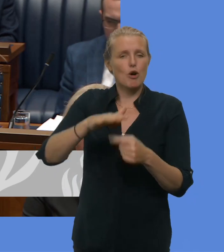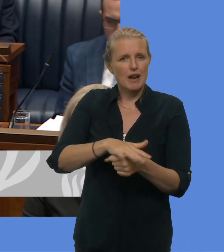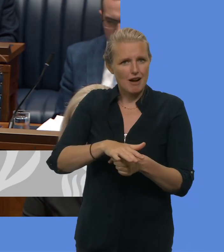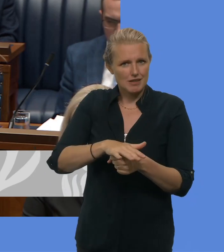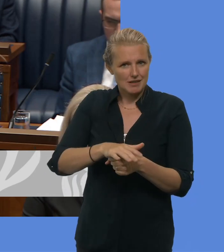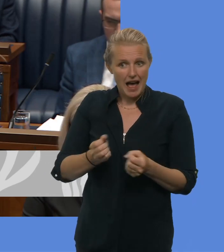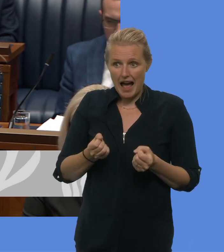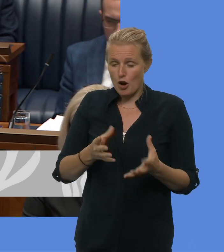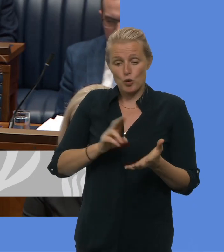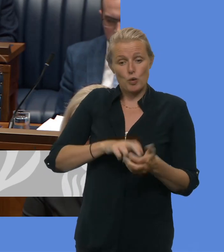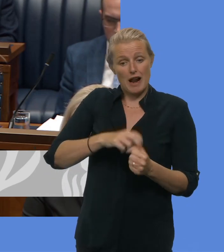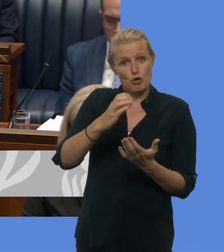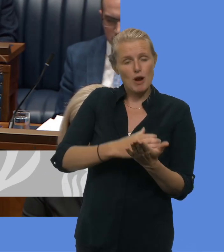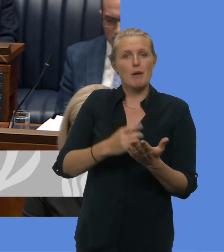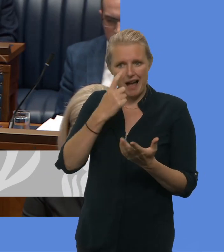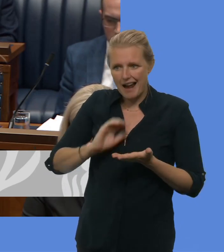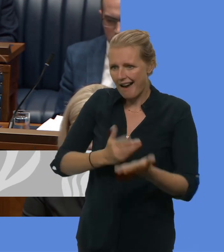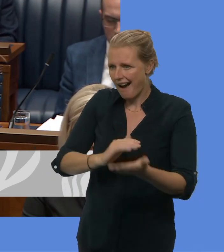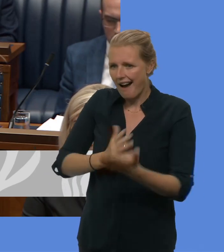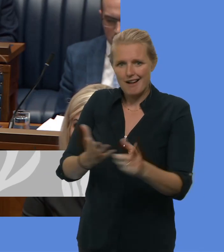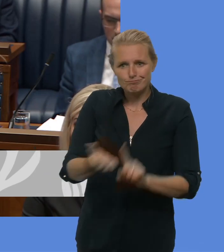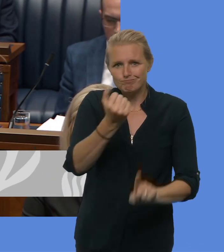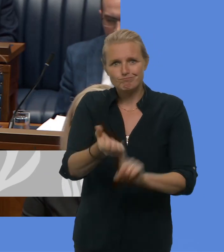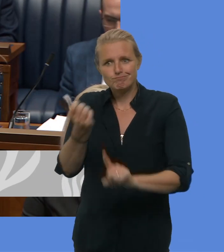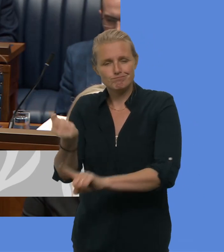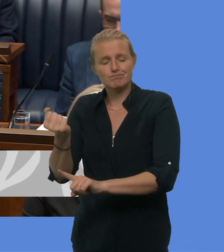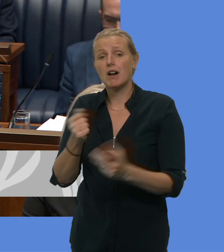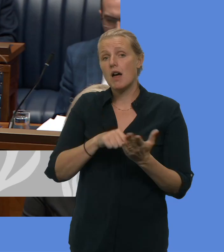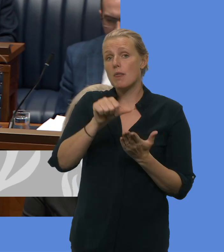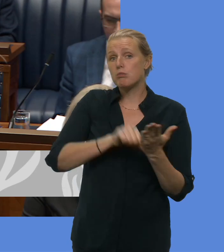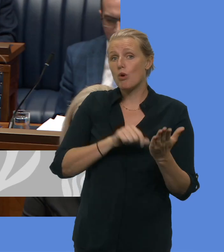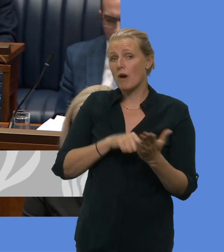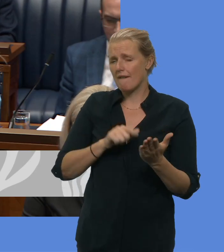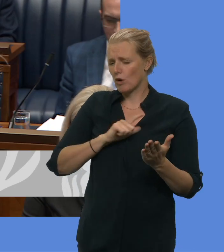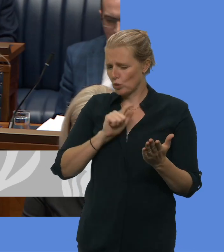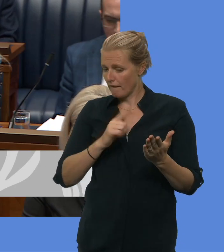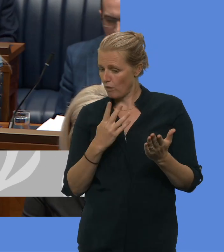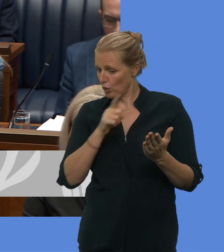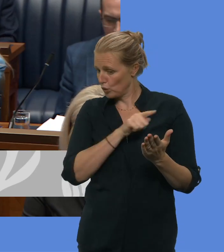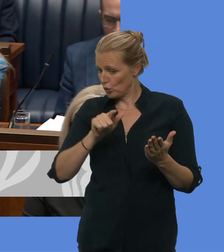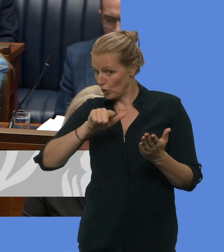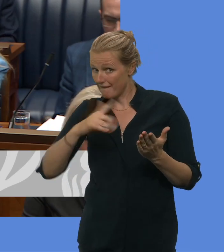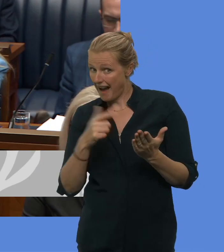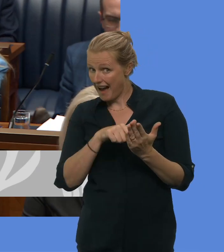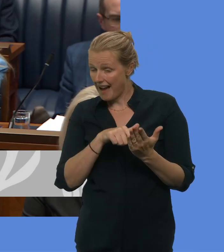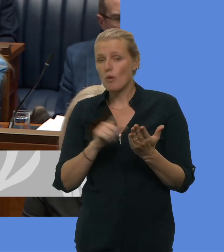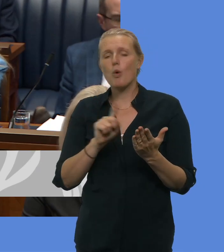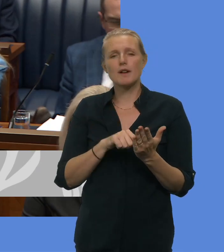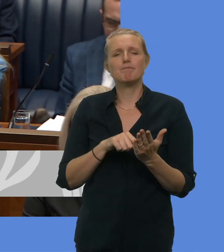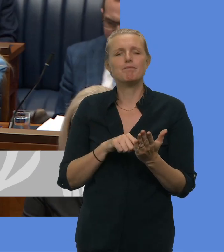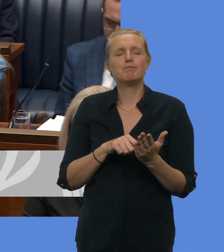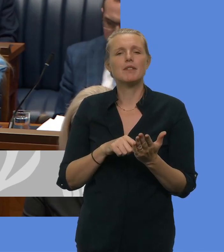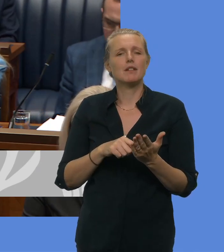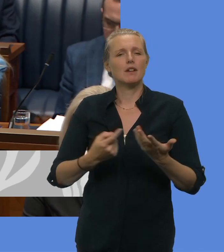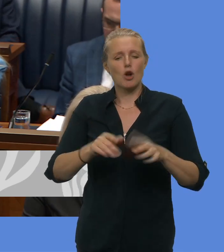of the Northern Ireland curriculum. The initial focus of the programme in 2024-25 has been the refresh of